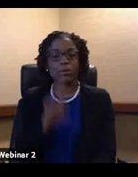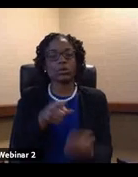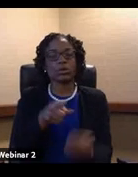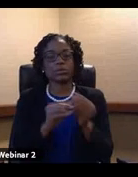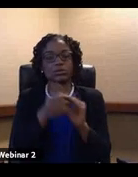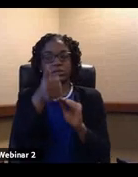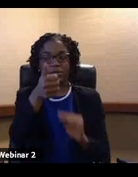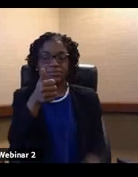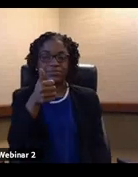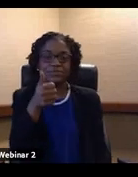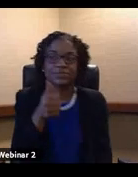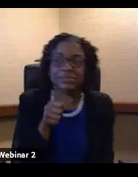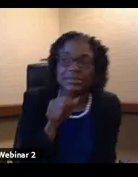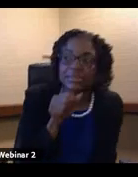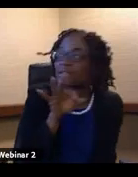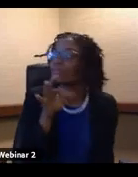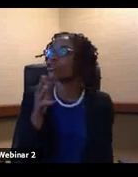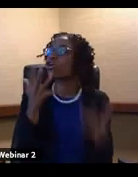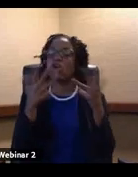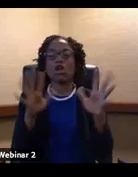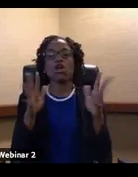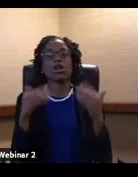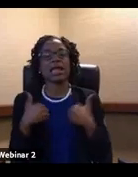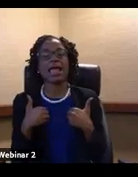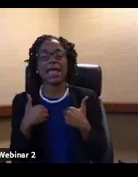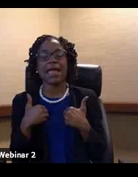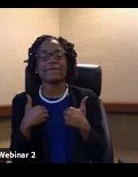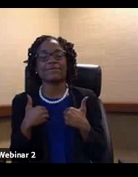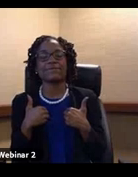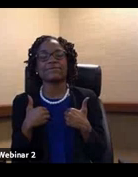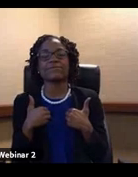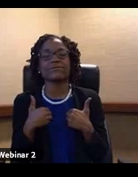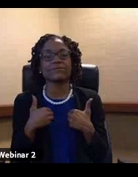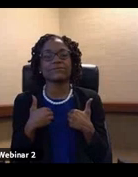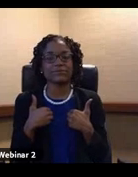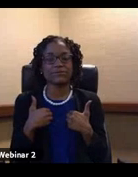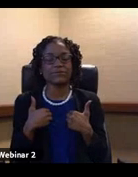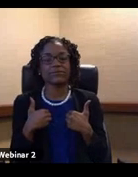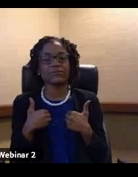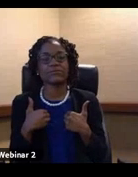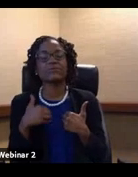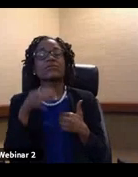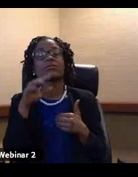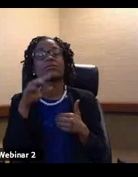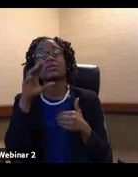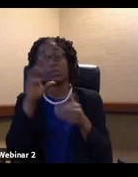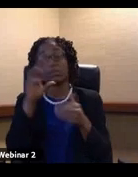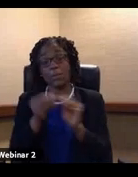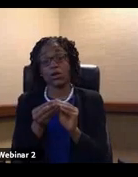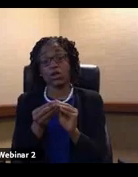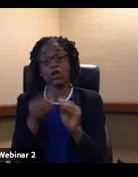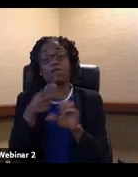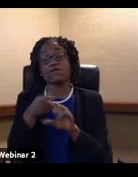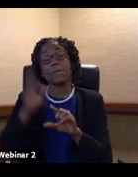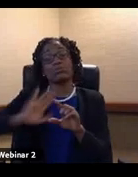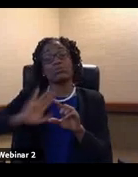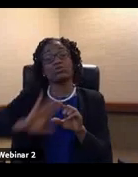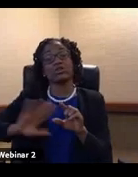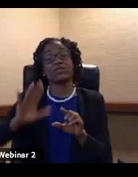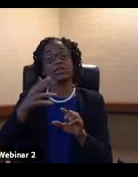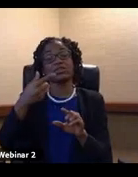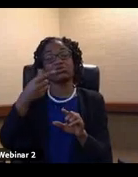Question number 10 is if we already have the DUNS number, and I think another number from previous grants,